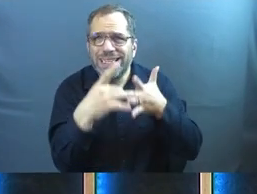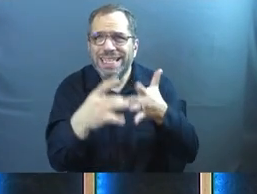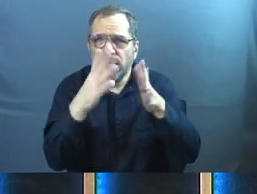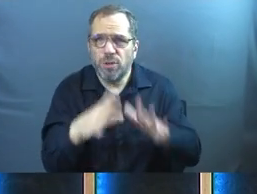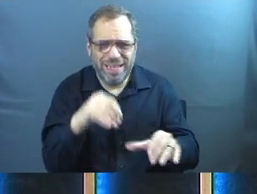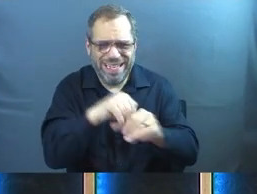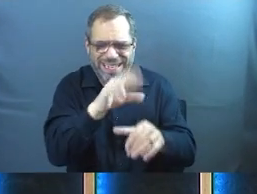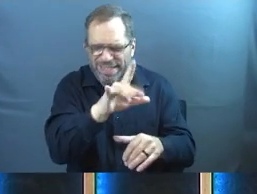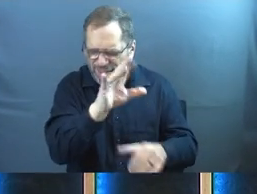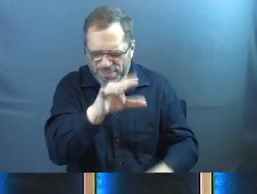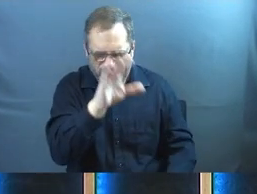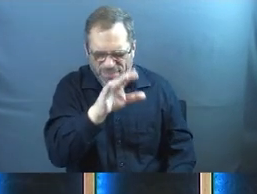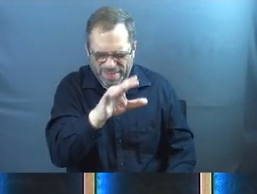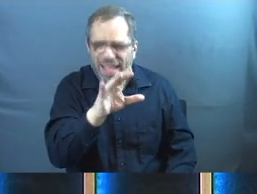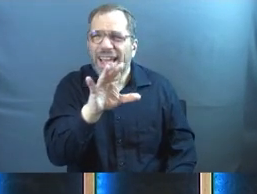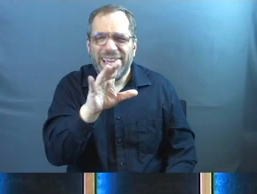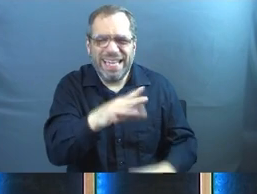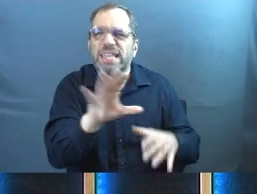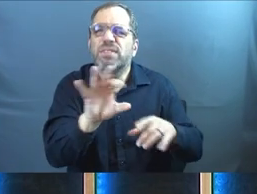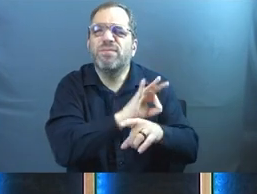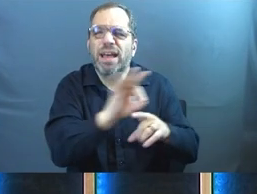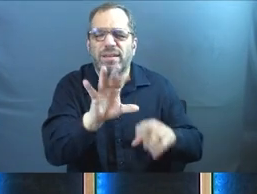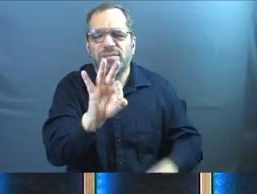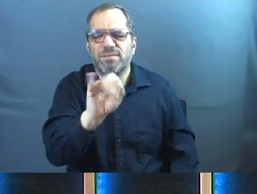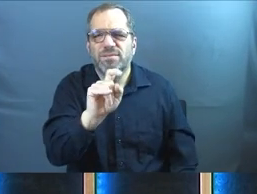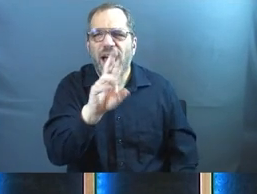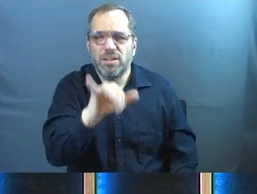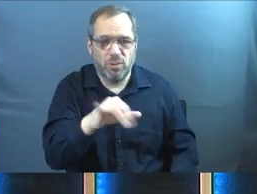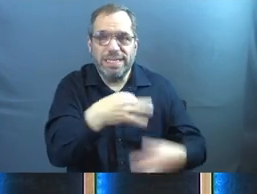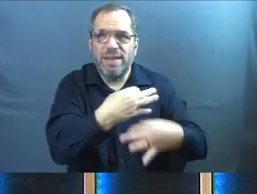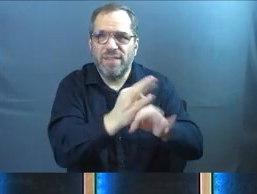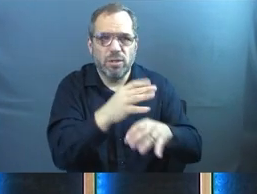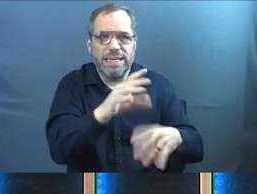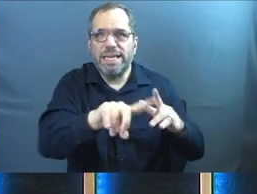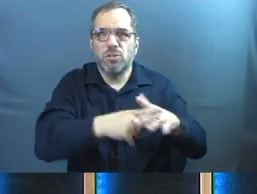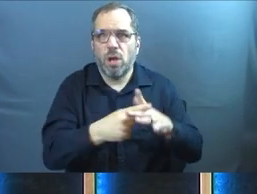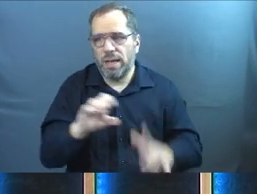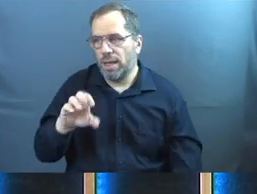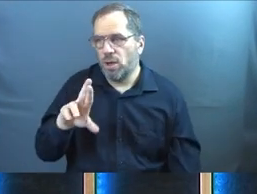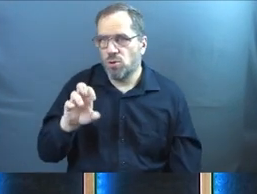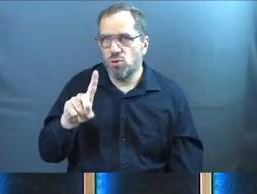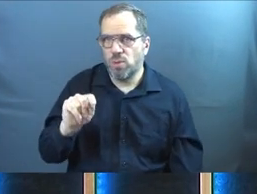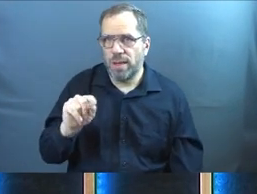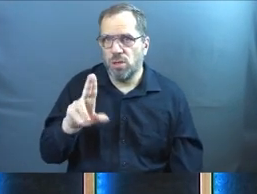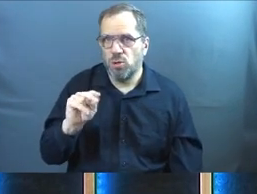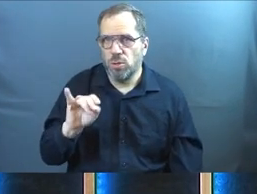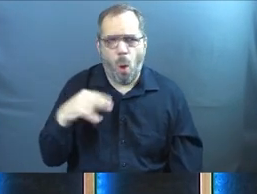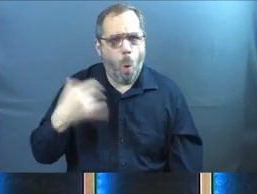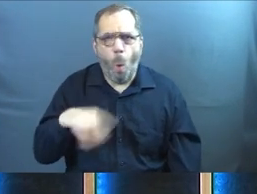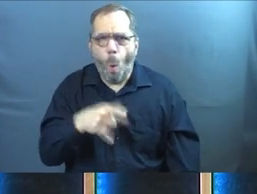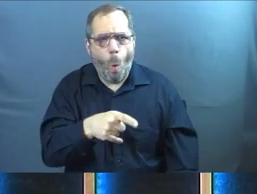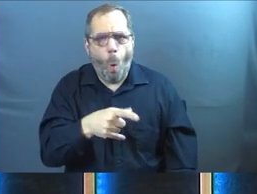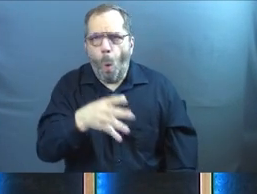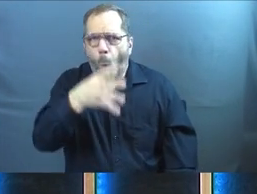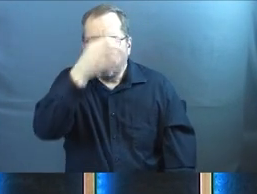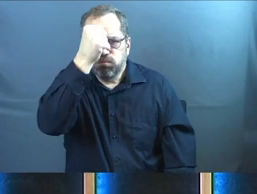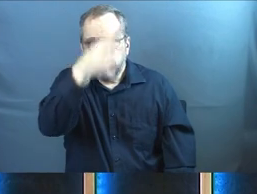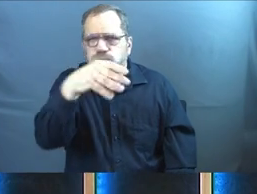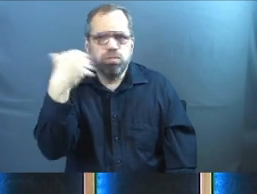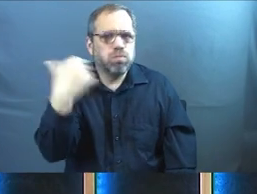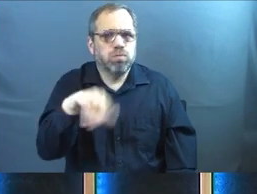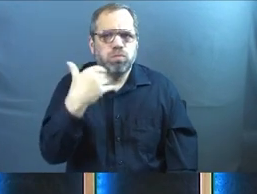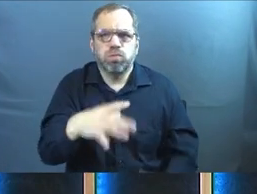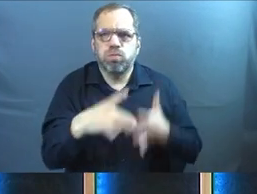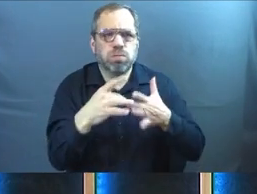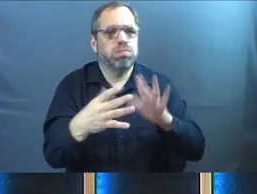worked at the foundry that he worked at. He started a credit union. I mean, just amazing, amazing guy.